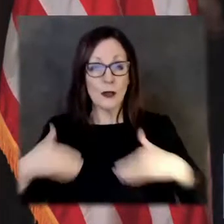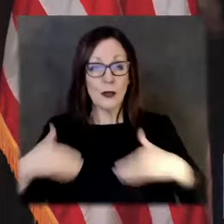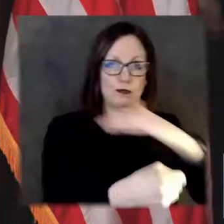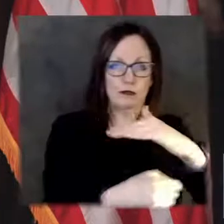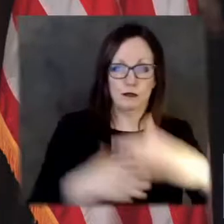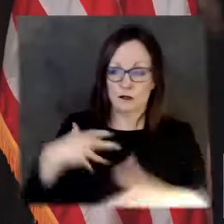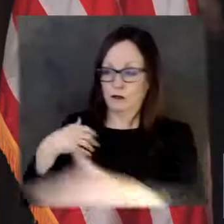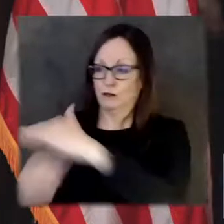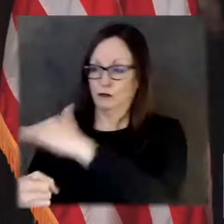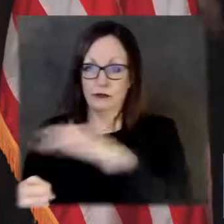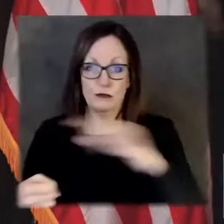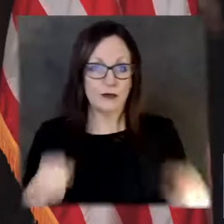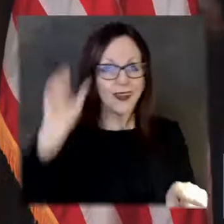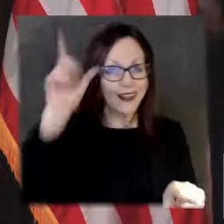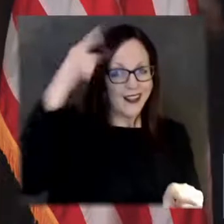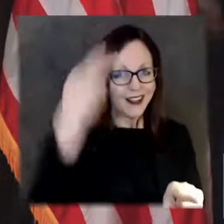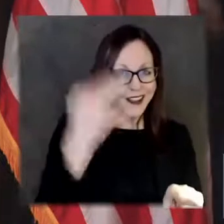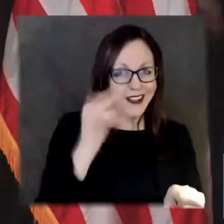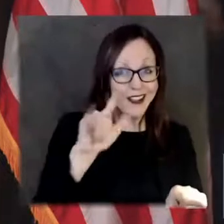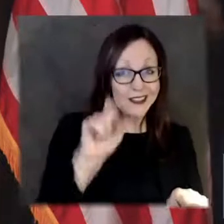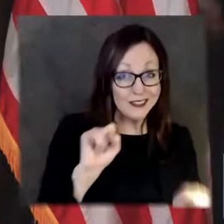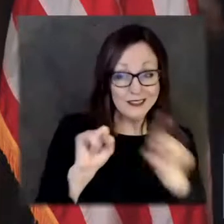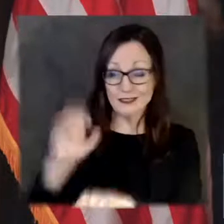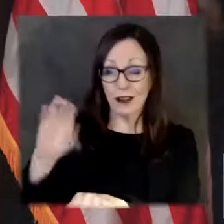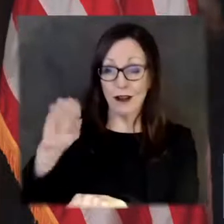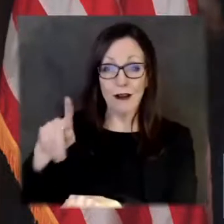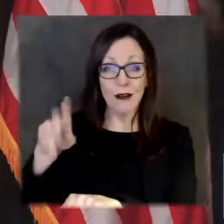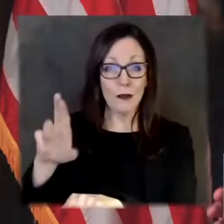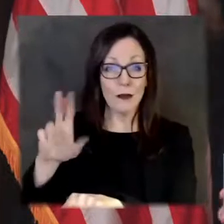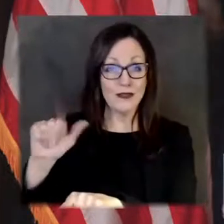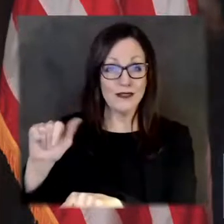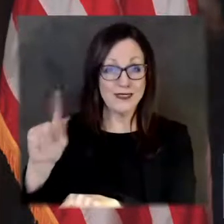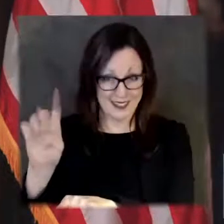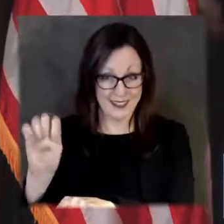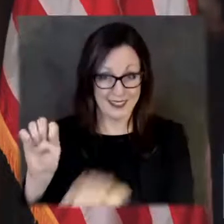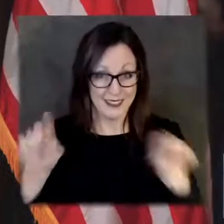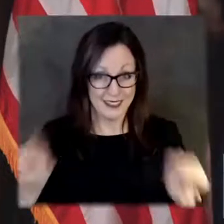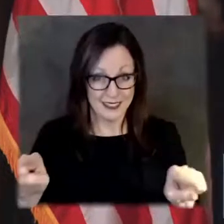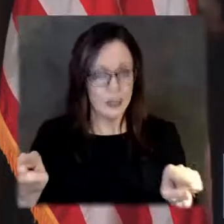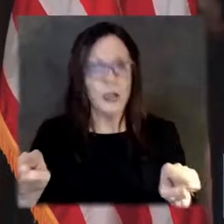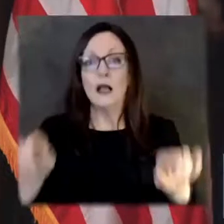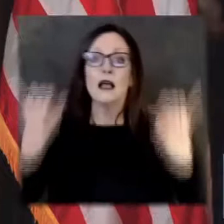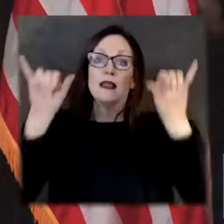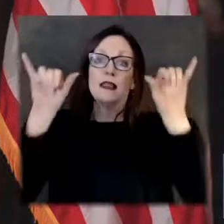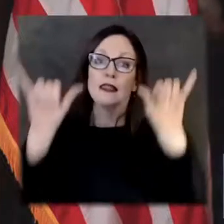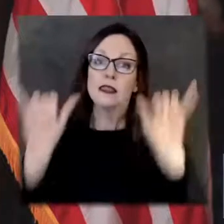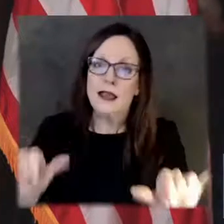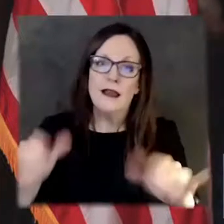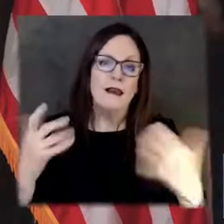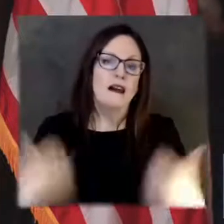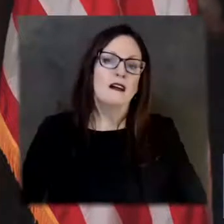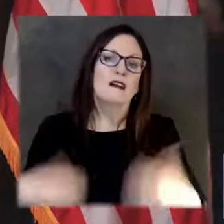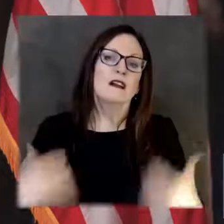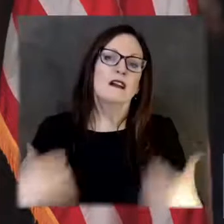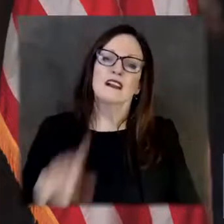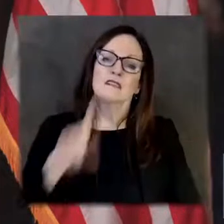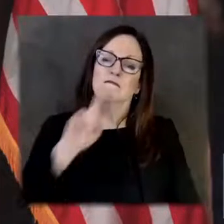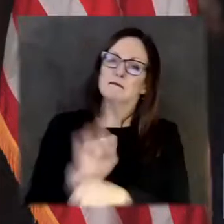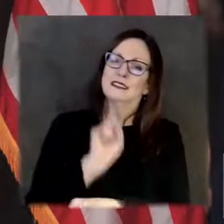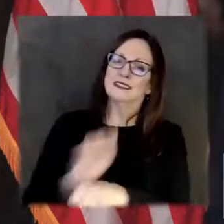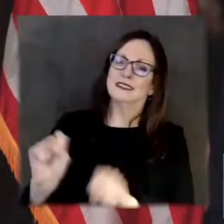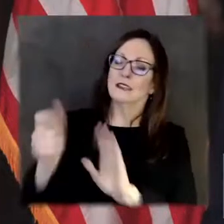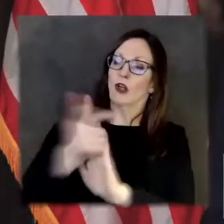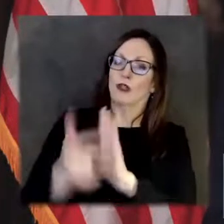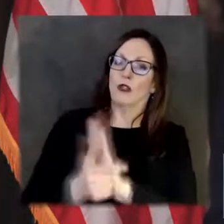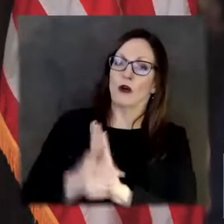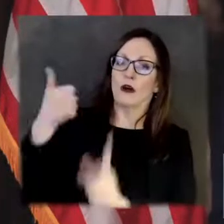By focusing only on physical buildings and not on holistic change throughout the system, Act 185 was